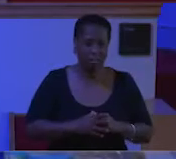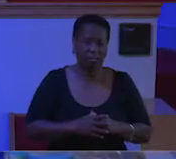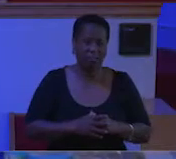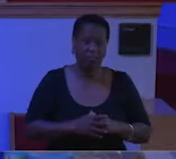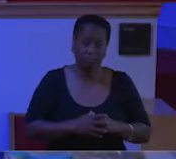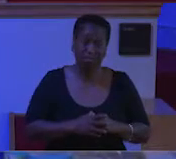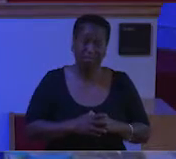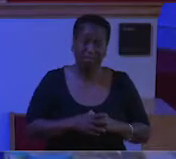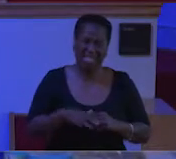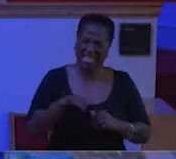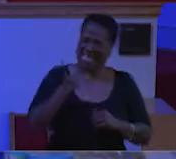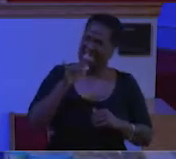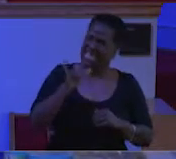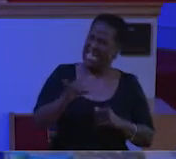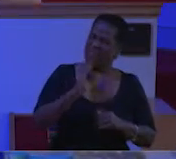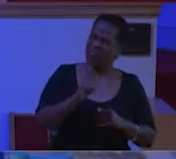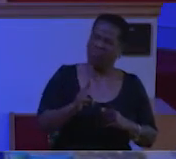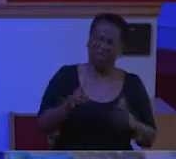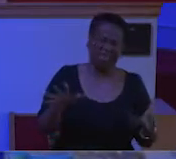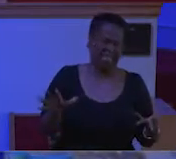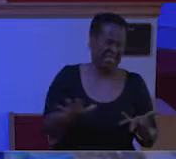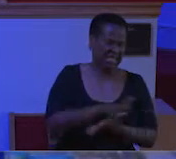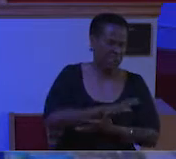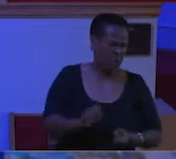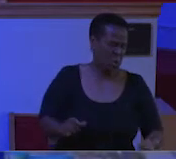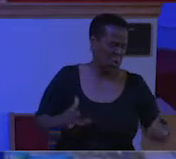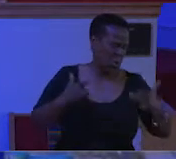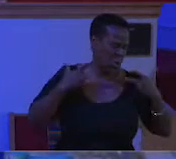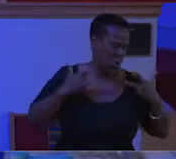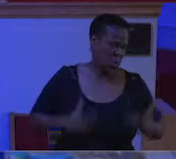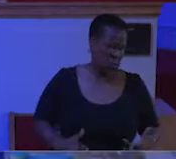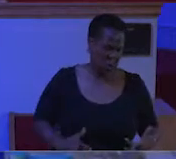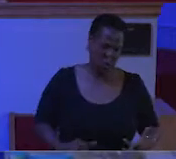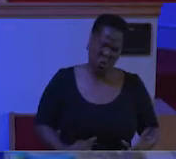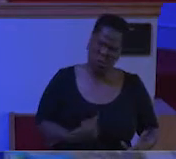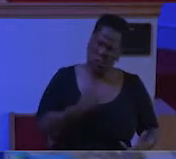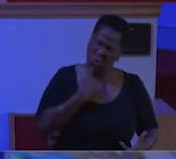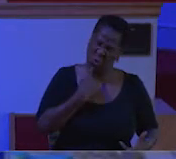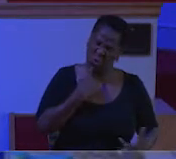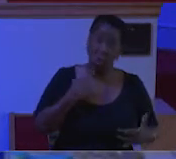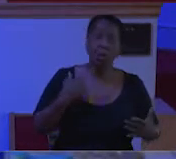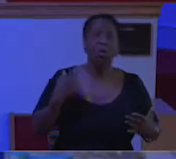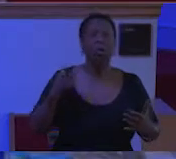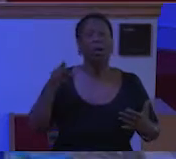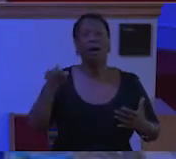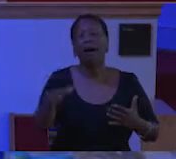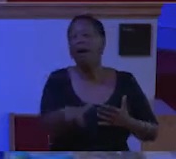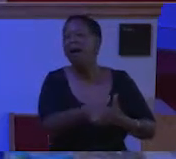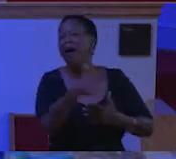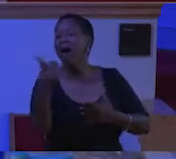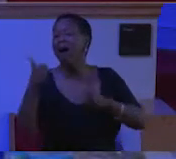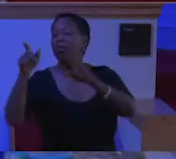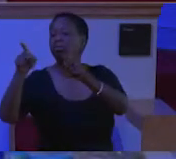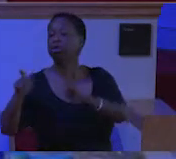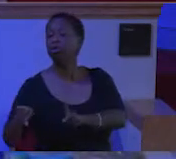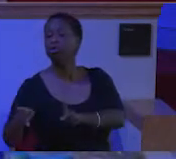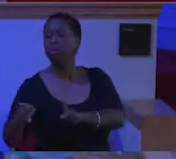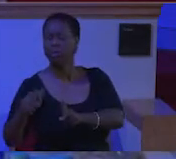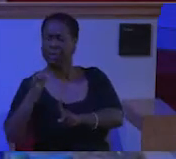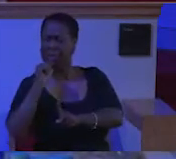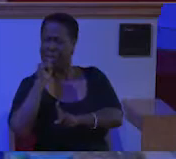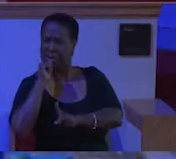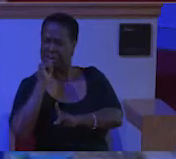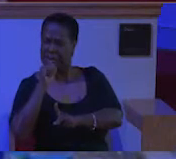It's a devastating disappointment when someone does not live up to